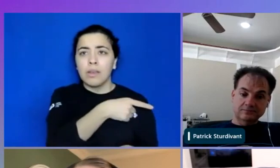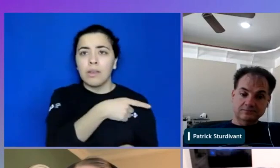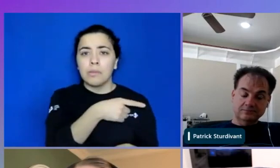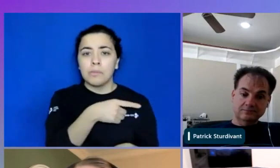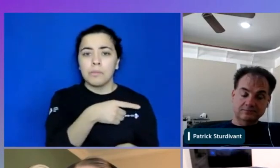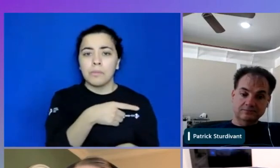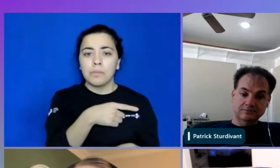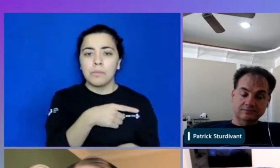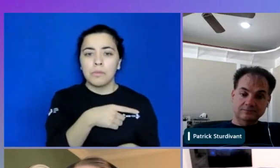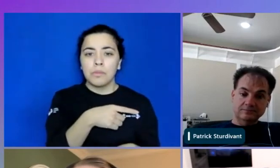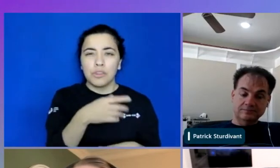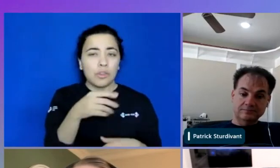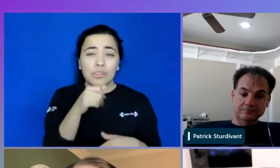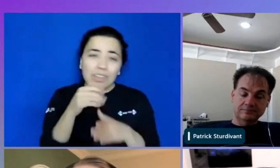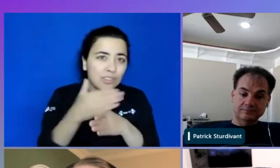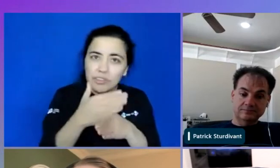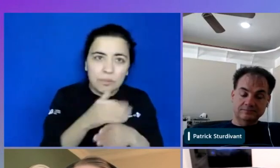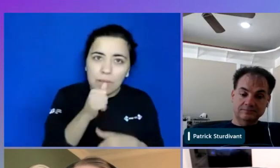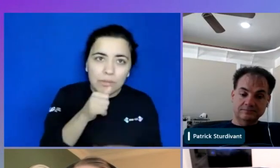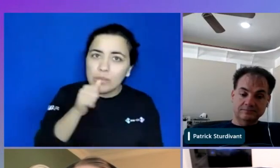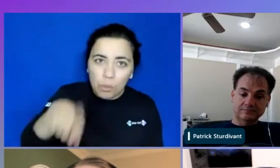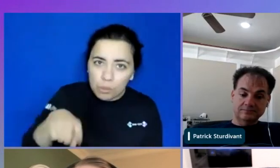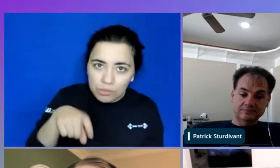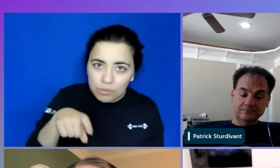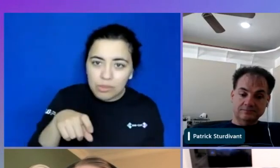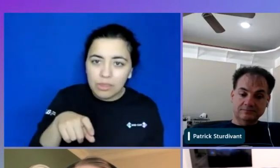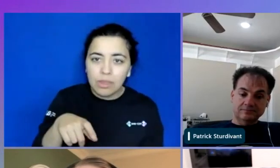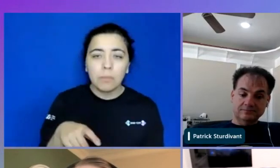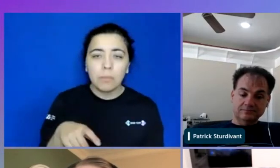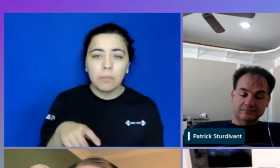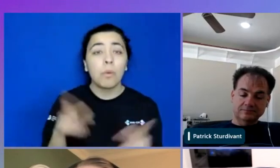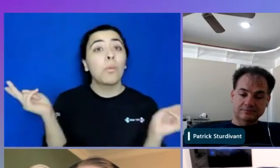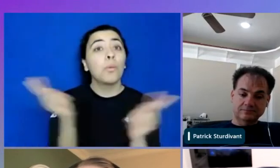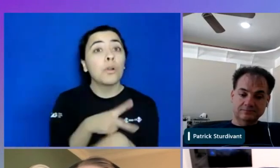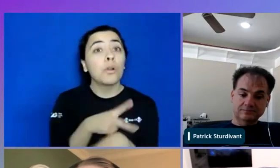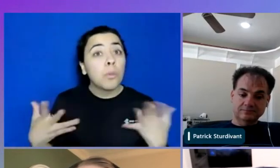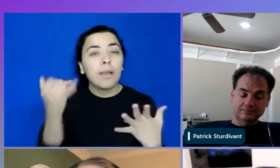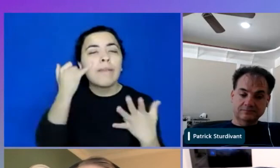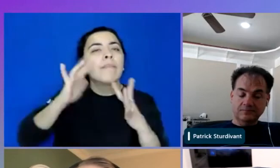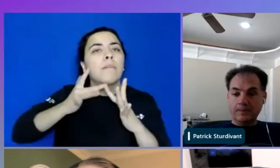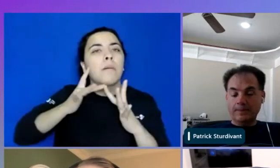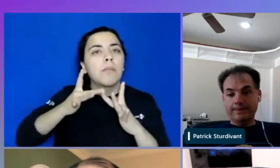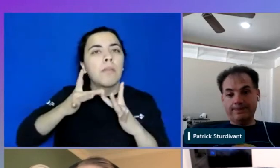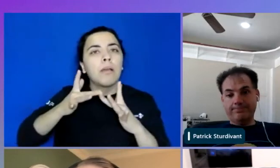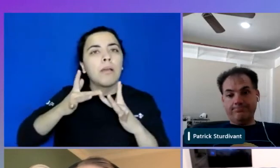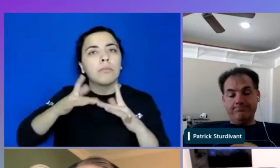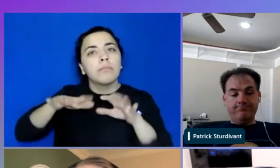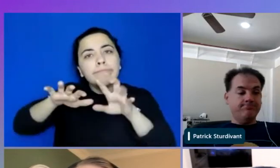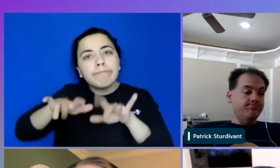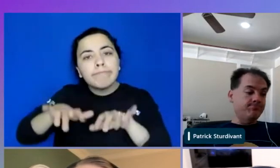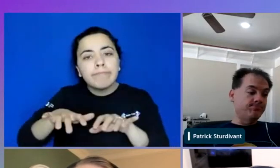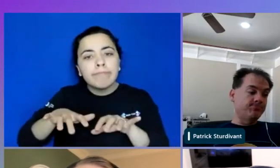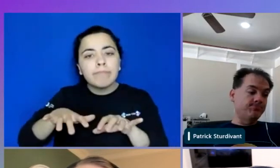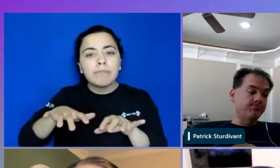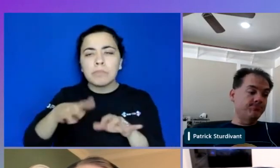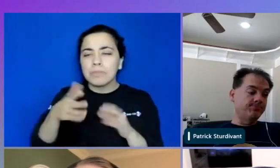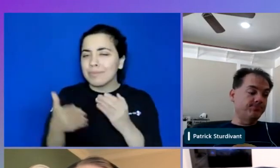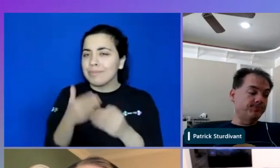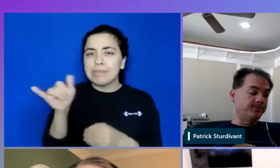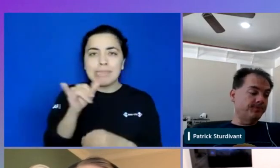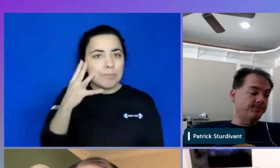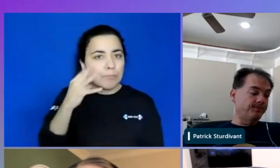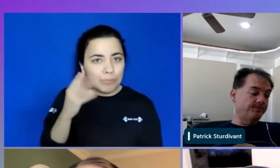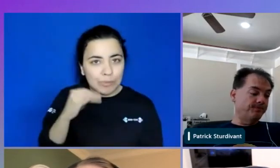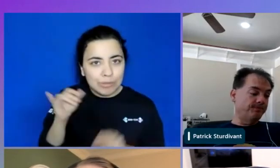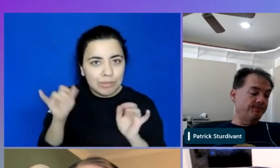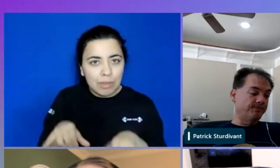Don't share passwords. But even worse than that is when they go online to an app called Be My Eyes or something similar, where a stranger